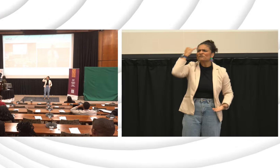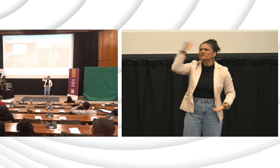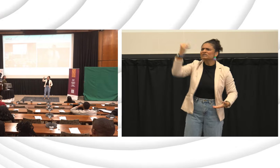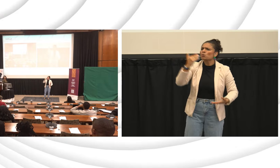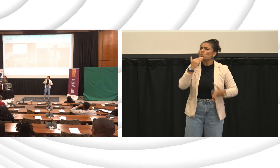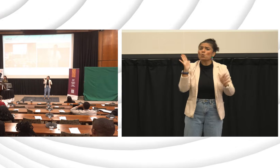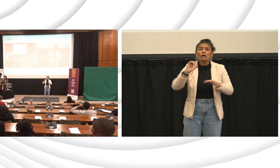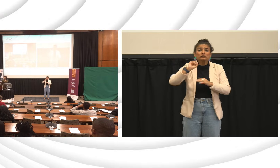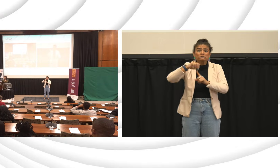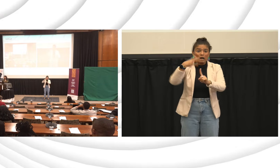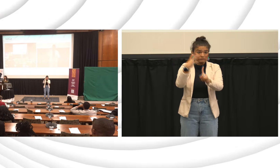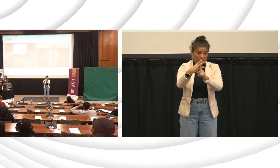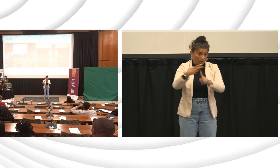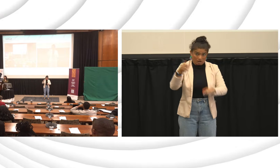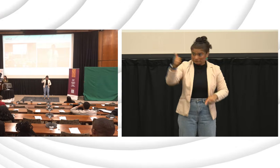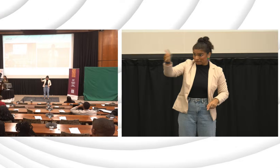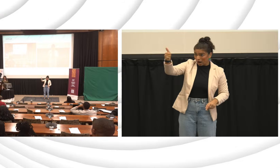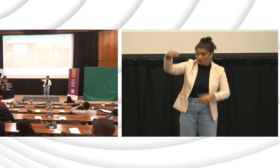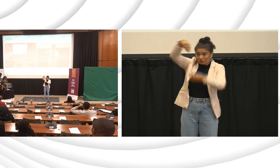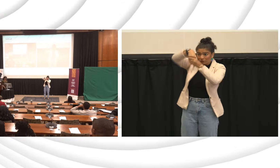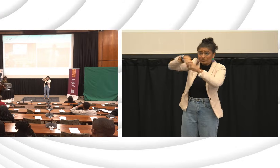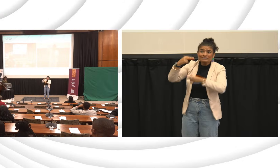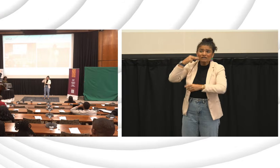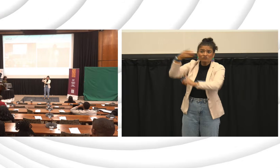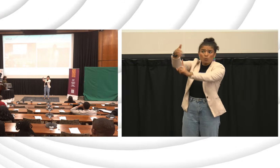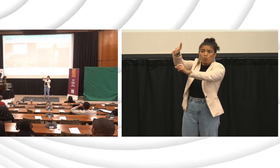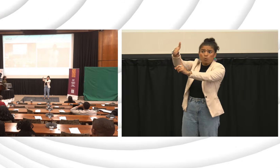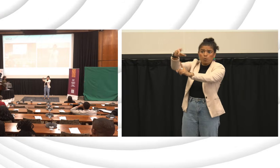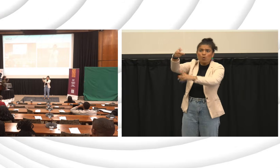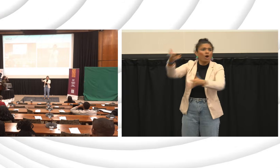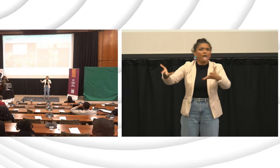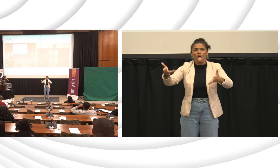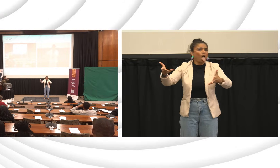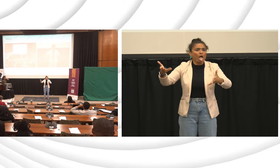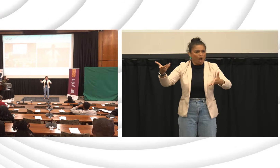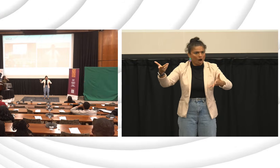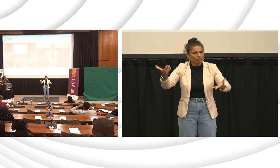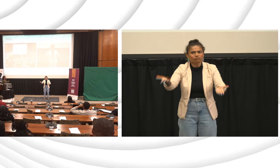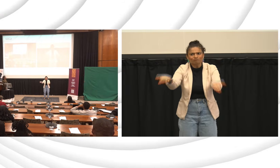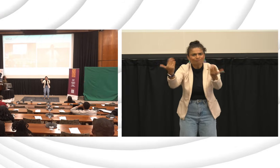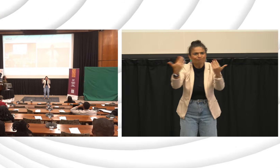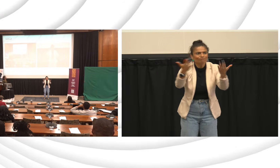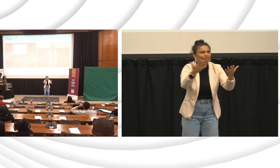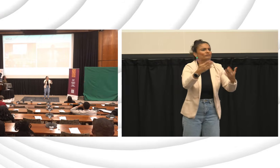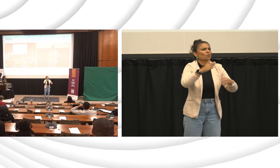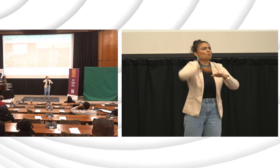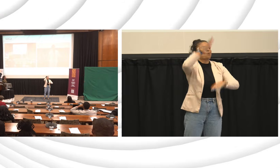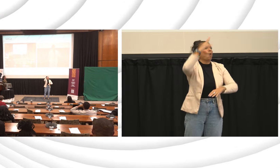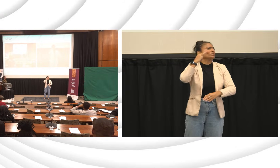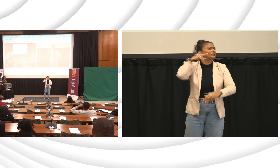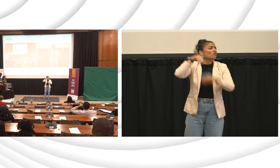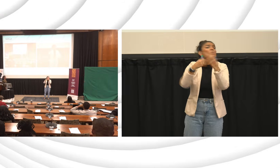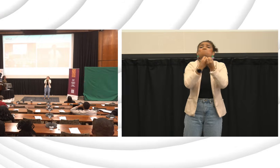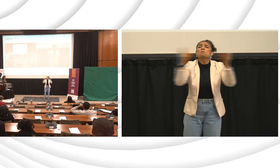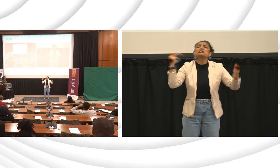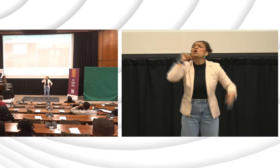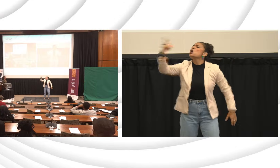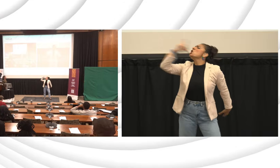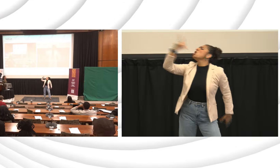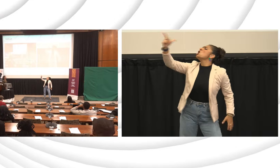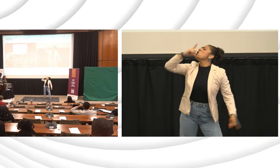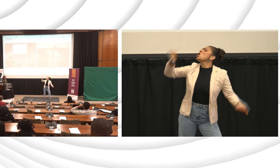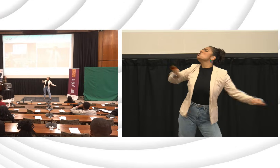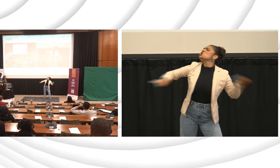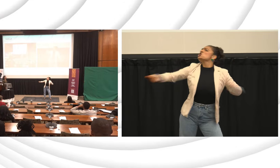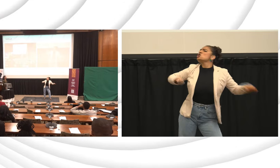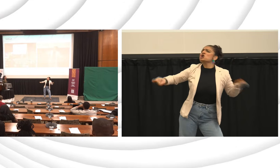that this is their idea, it's not. SADiLaR themselves want feedback from you. They